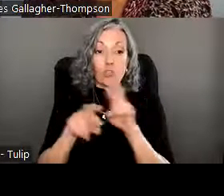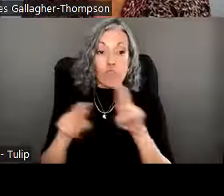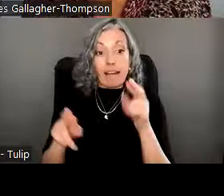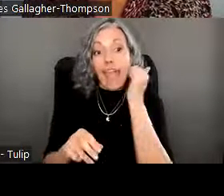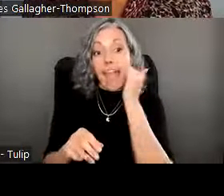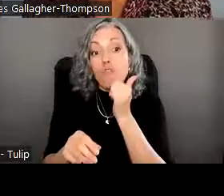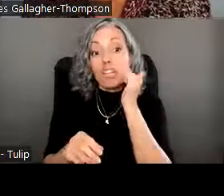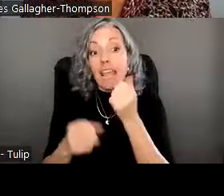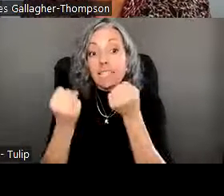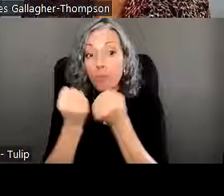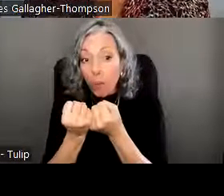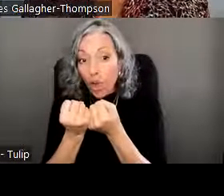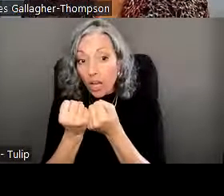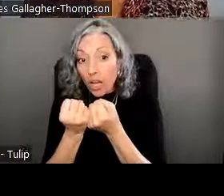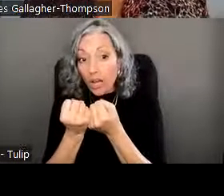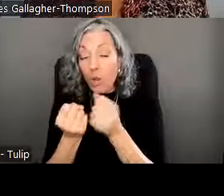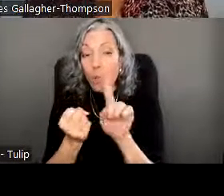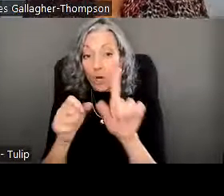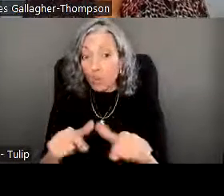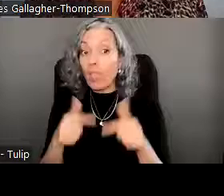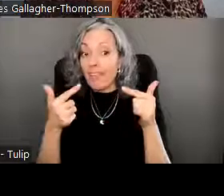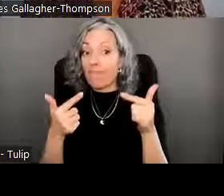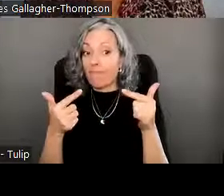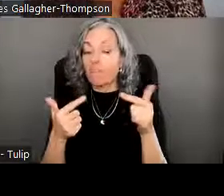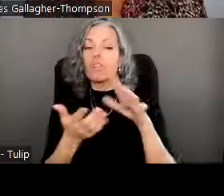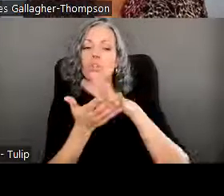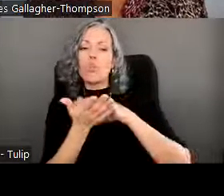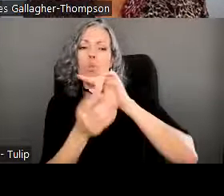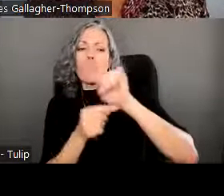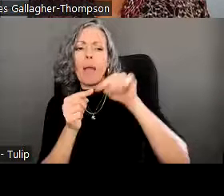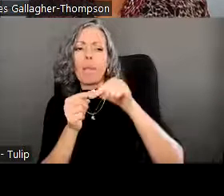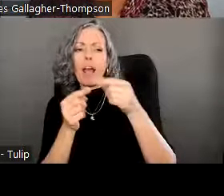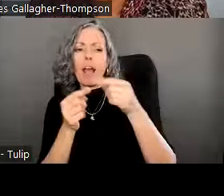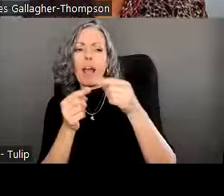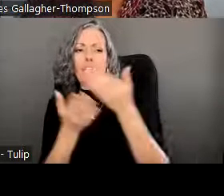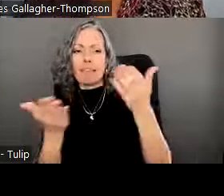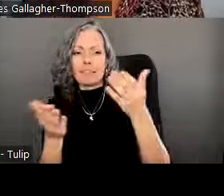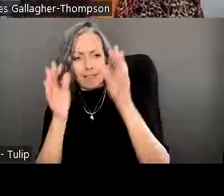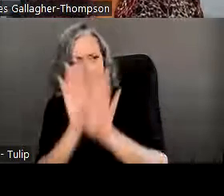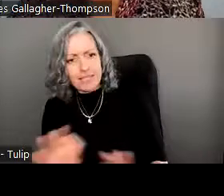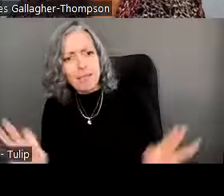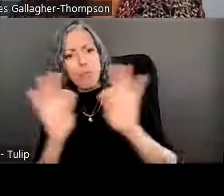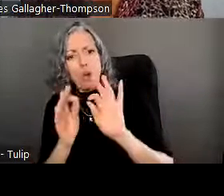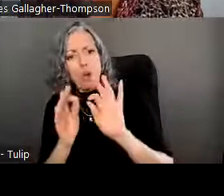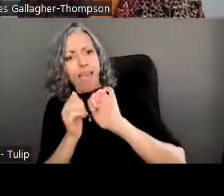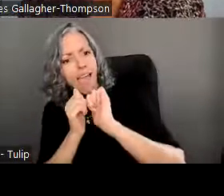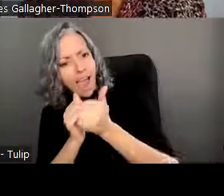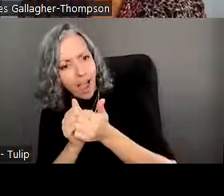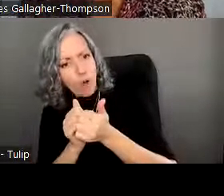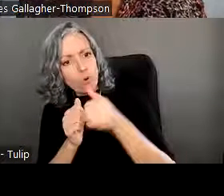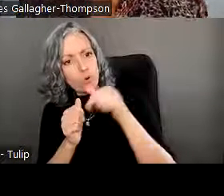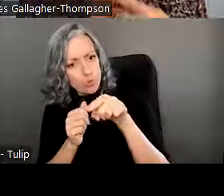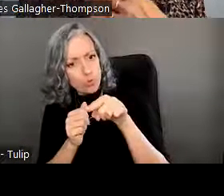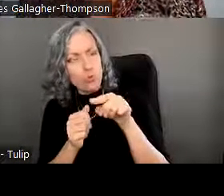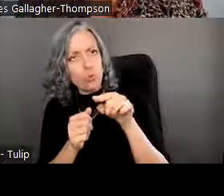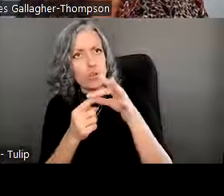that's co-located with where you are. So learning about these things is important in how you choose an